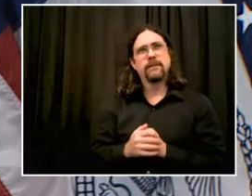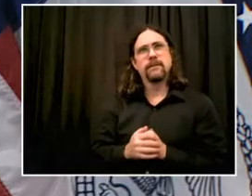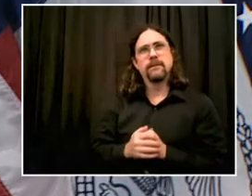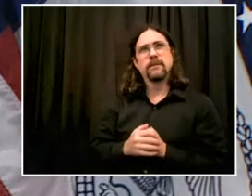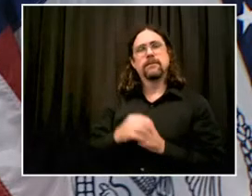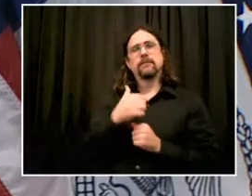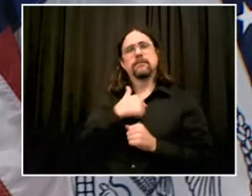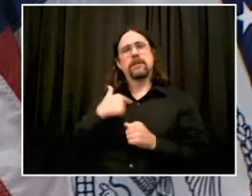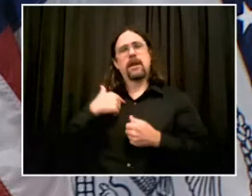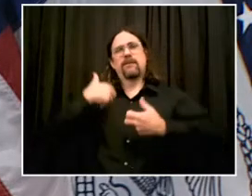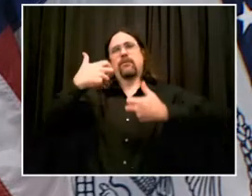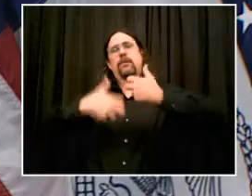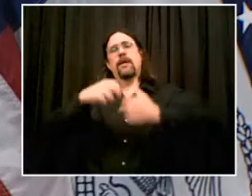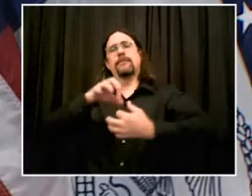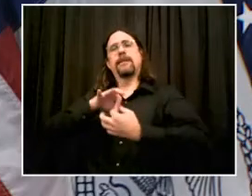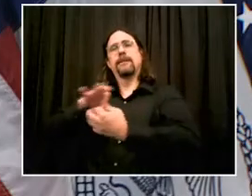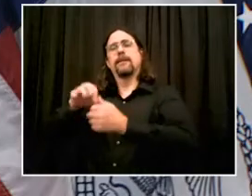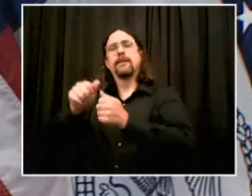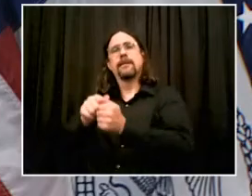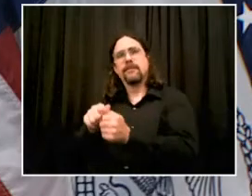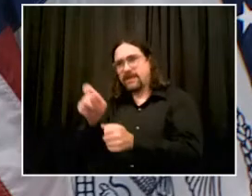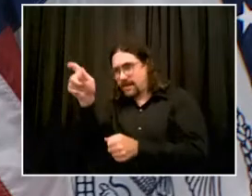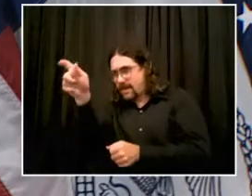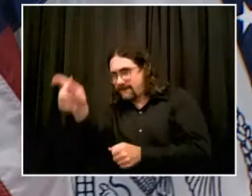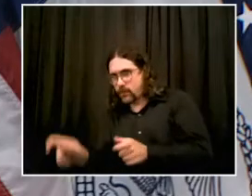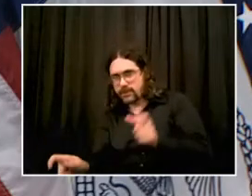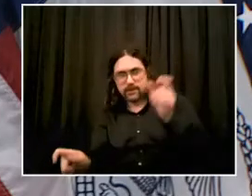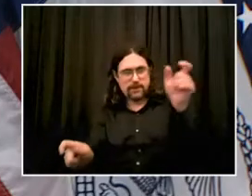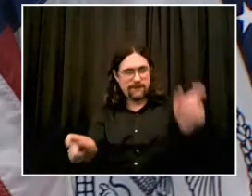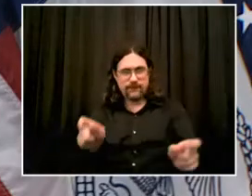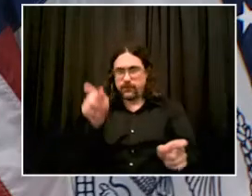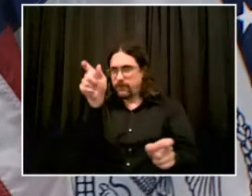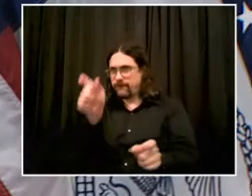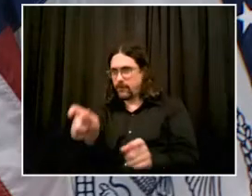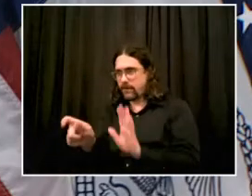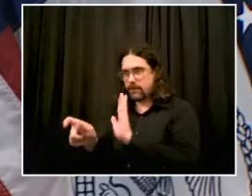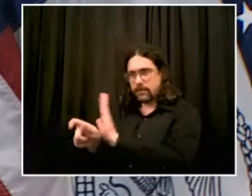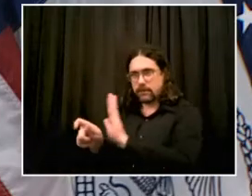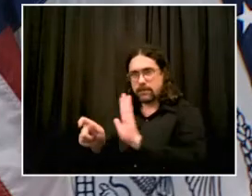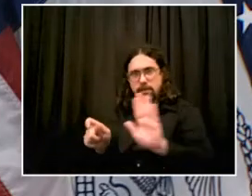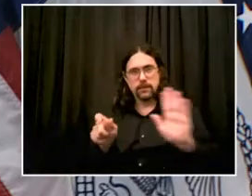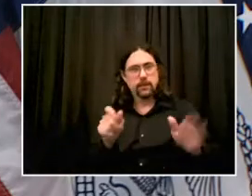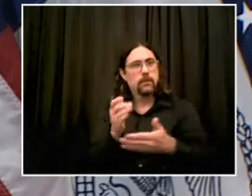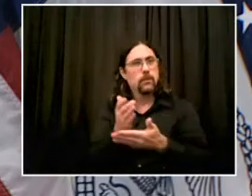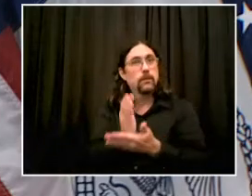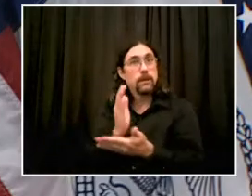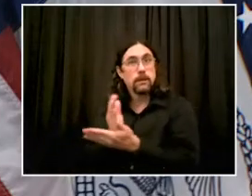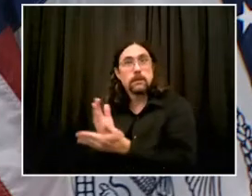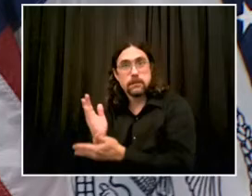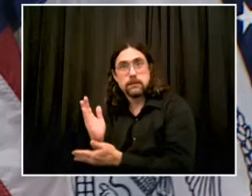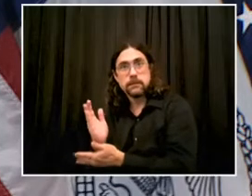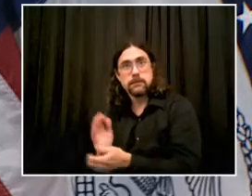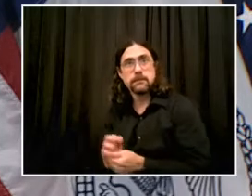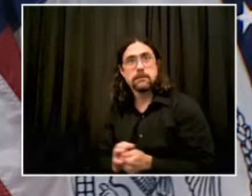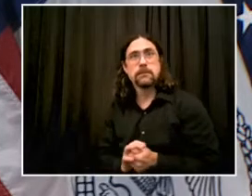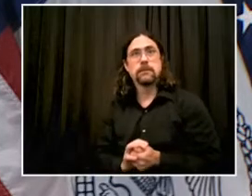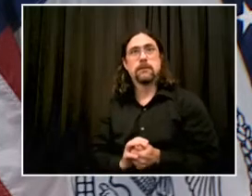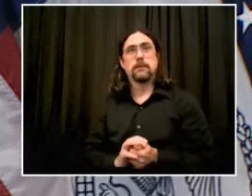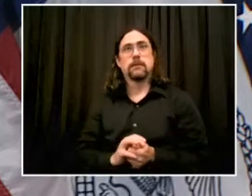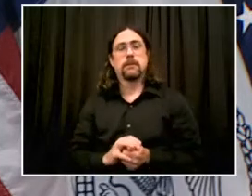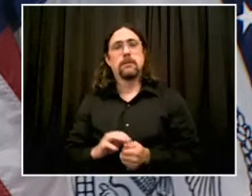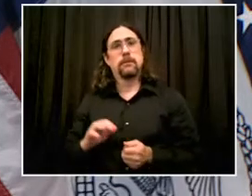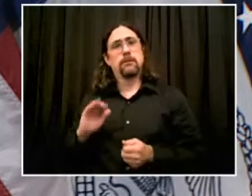a challenge throughout all parts of the criminal justice system that rely on due process, but we've got to